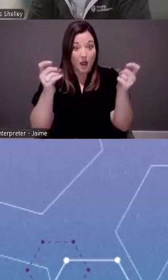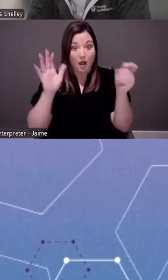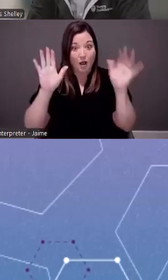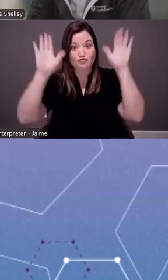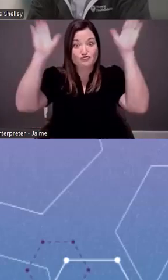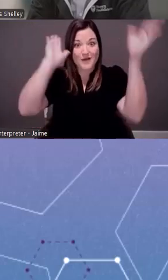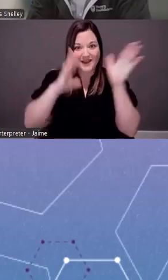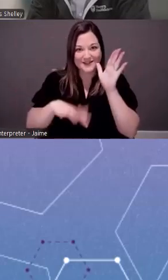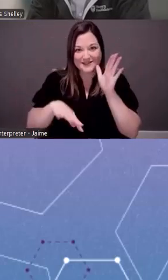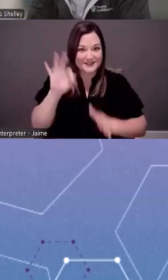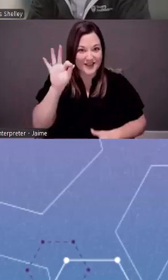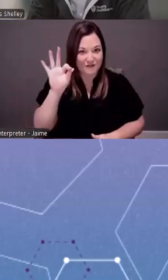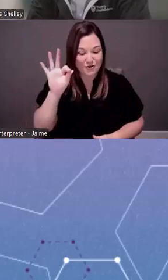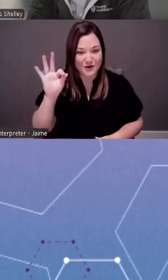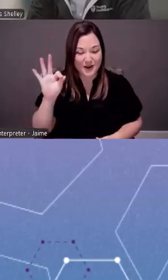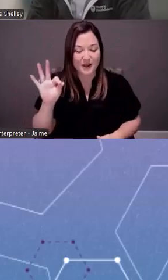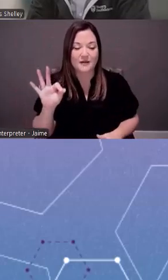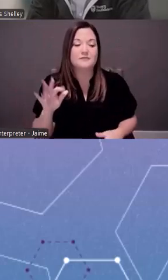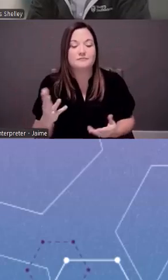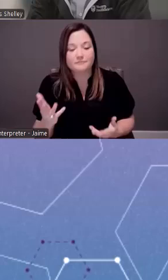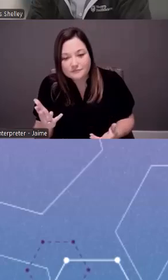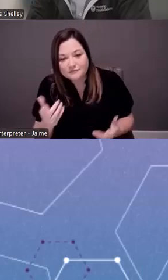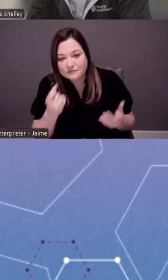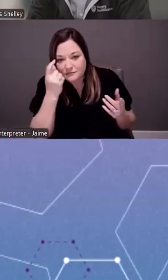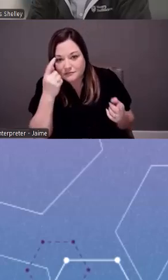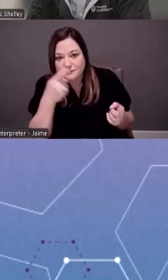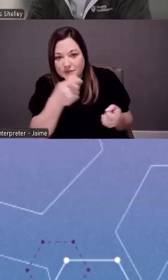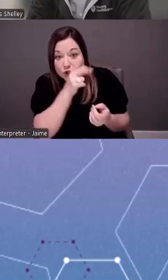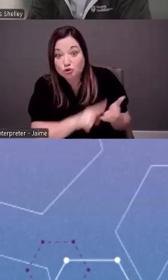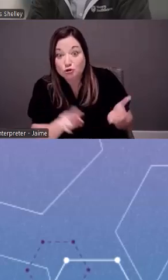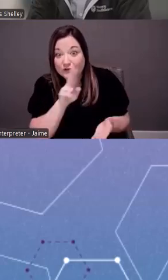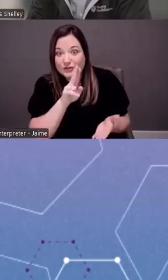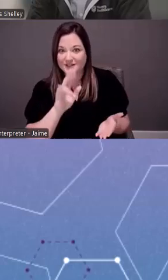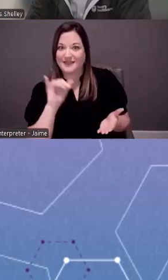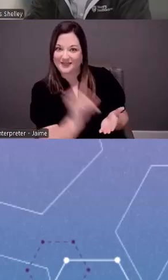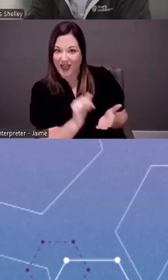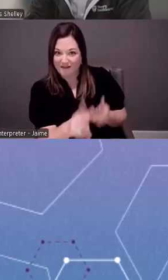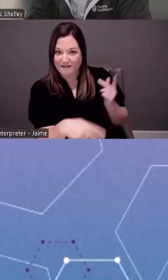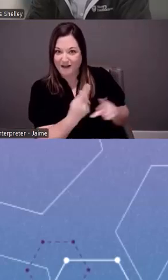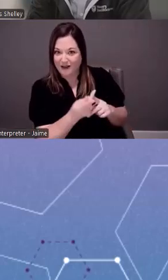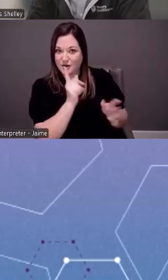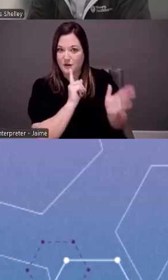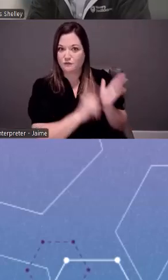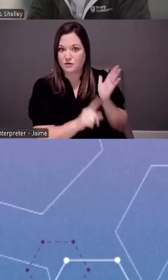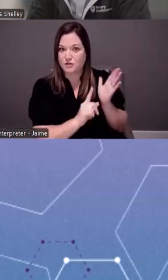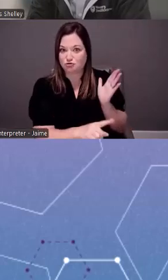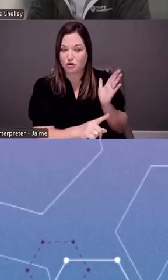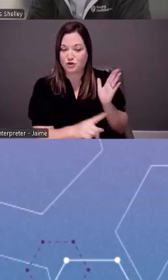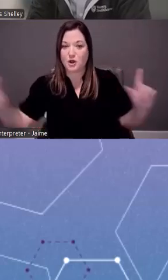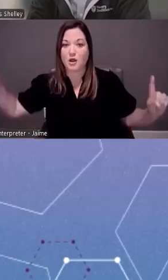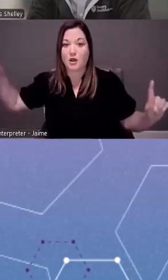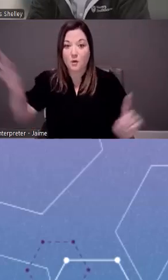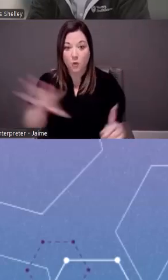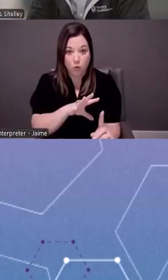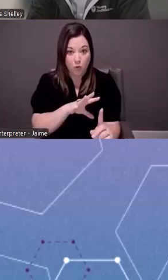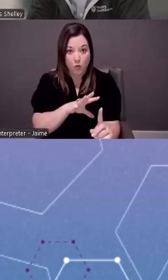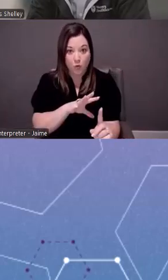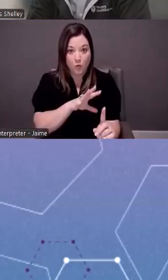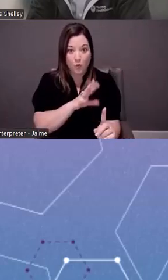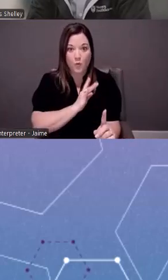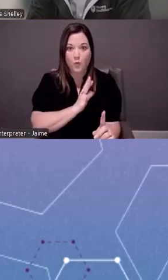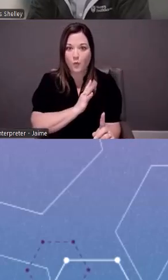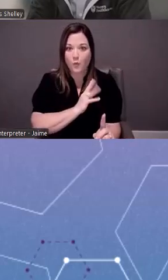discovery. And in universities, this is the kind of research that often receives the attention, that often